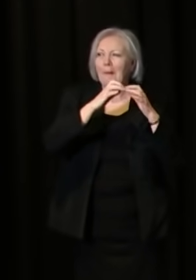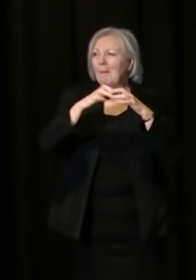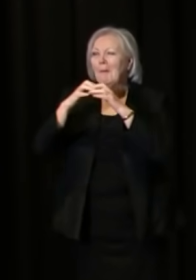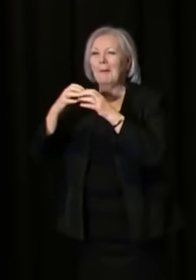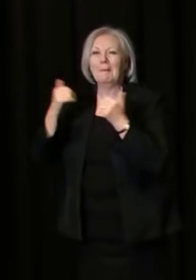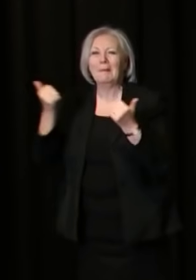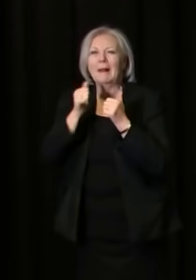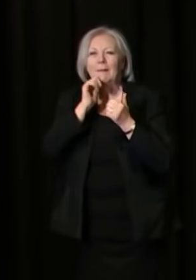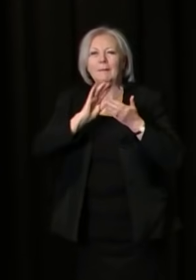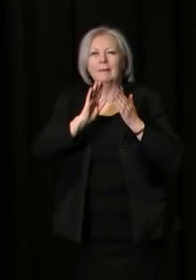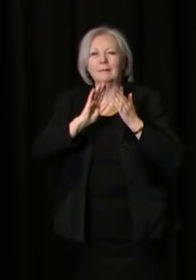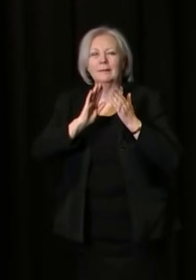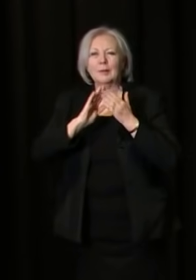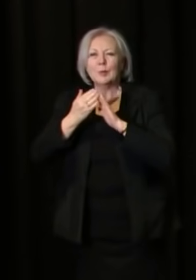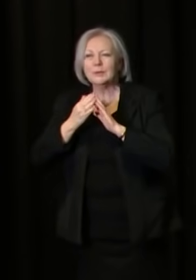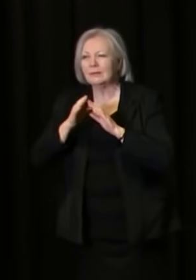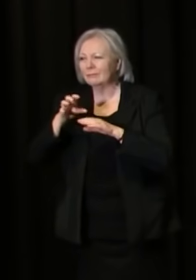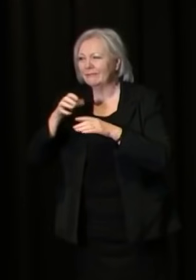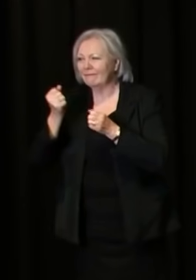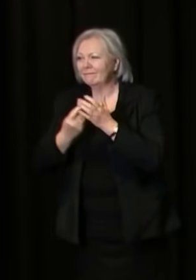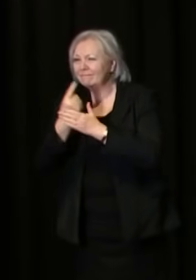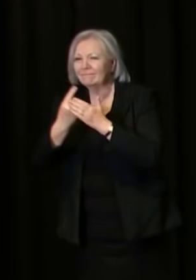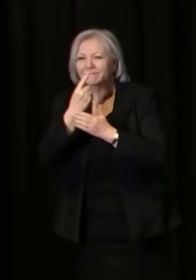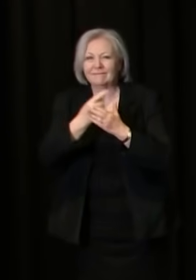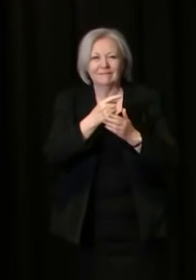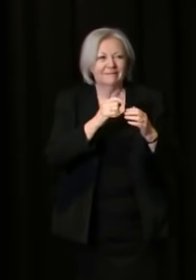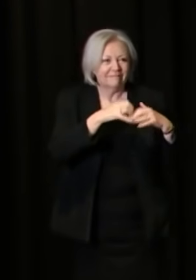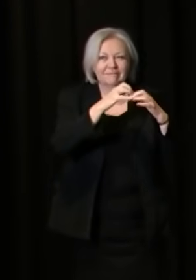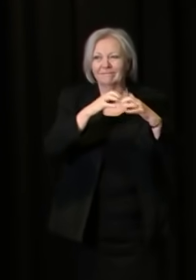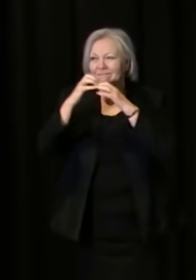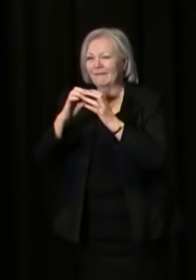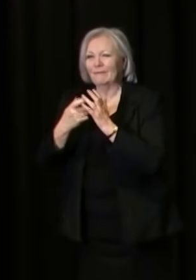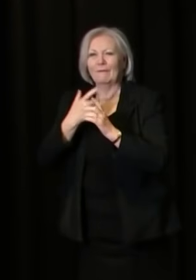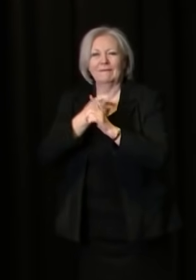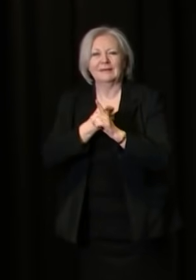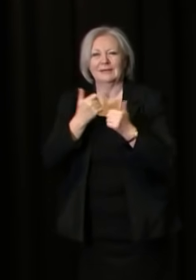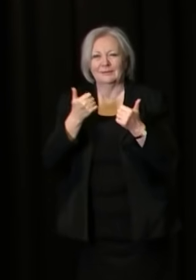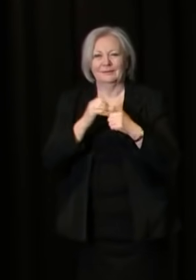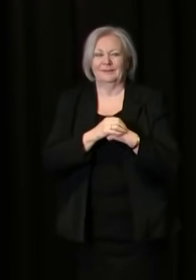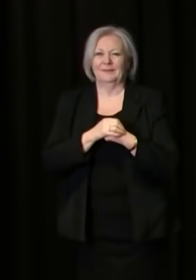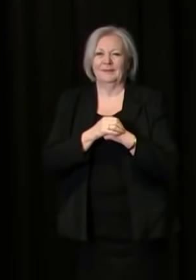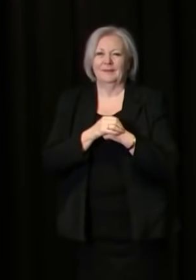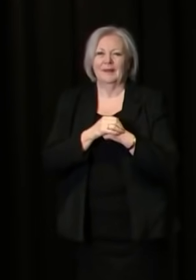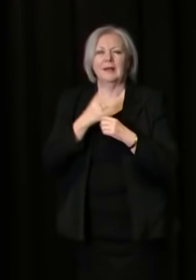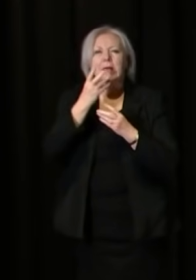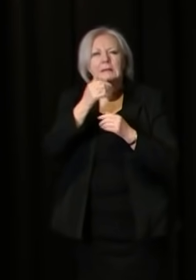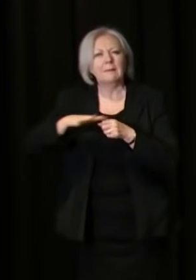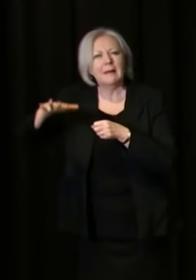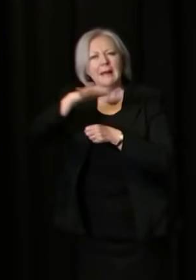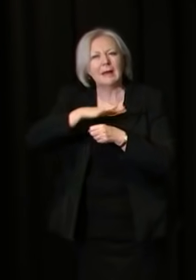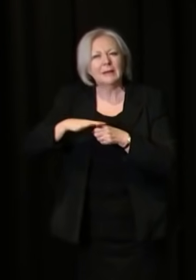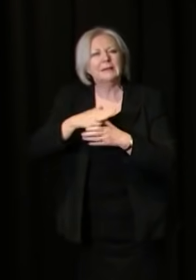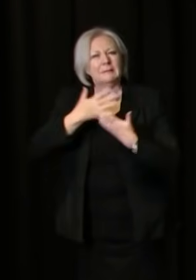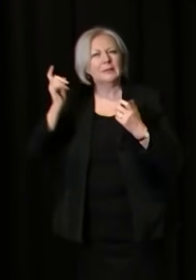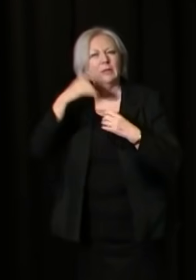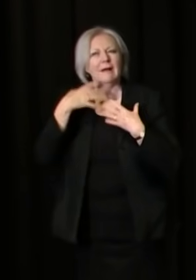community mini vaccination pop-ups right over the place, particularly in those areas that continue to be of